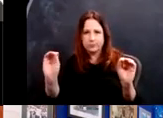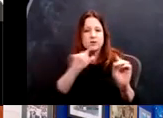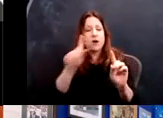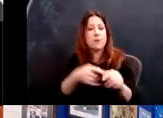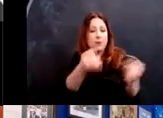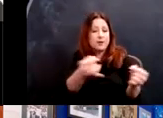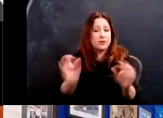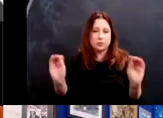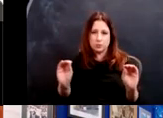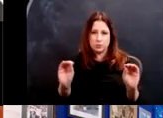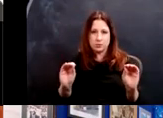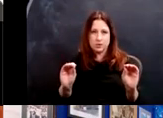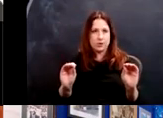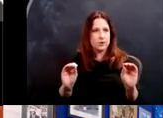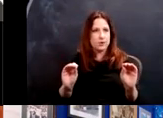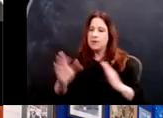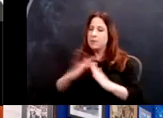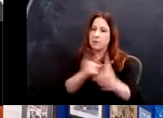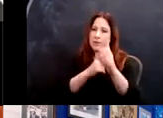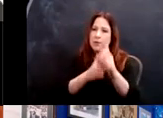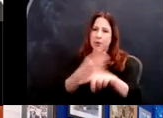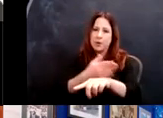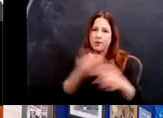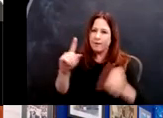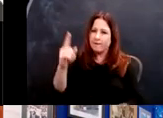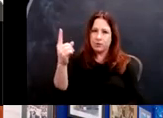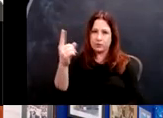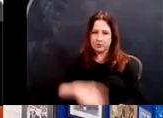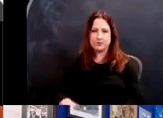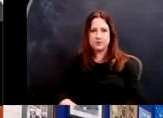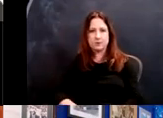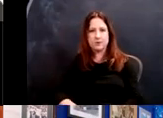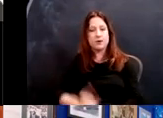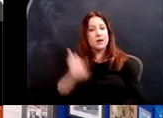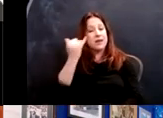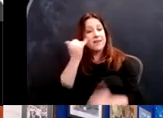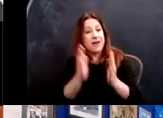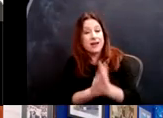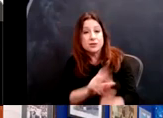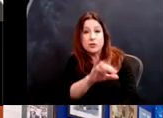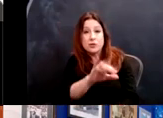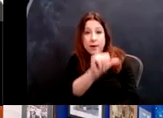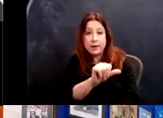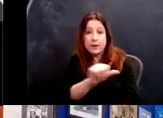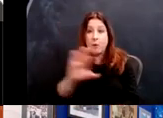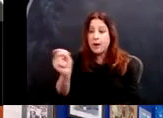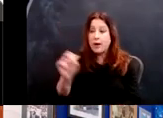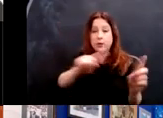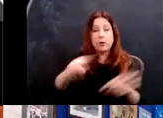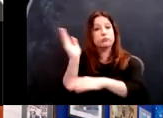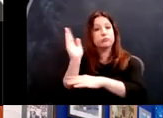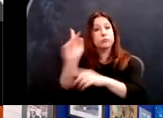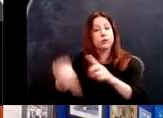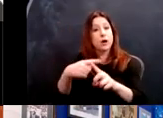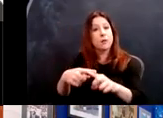the individual. So if I ask Rebecca or Brian to go out and talk, they talk about recovery